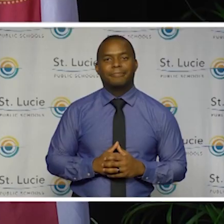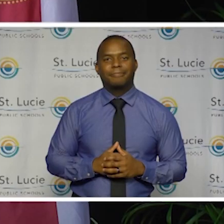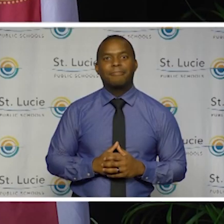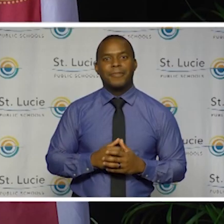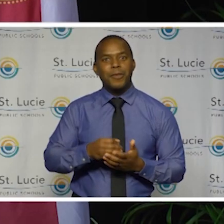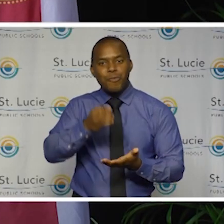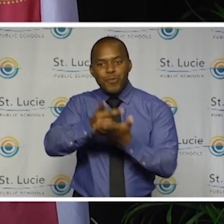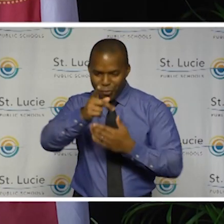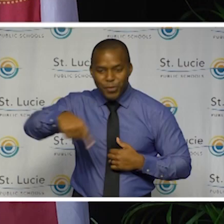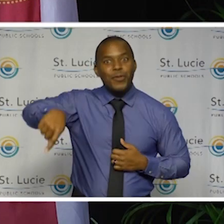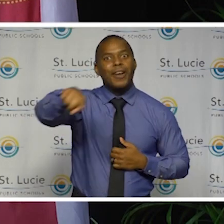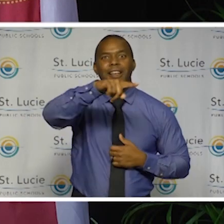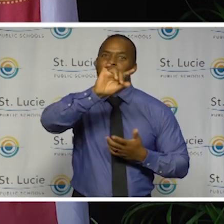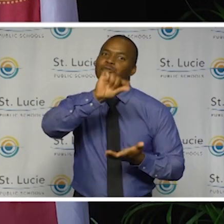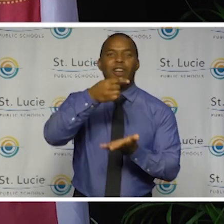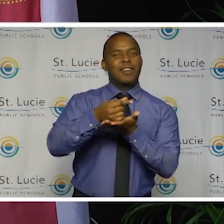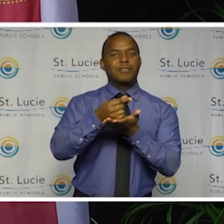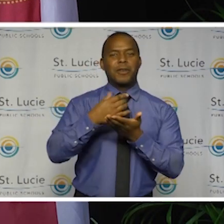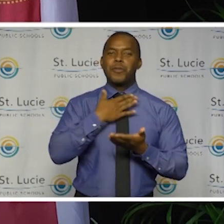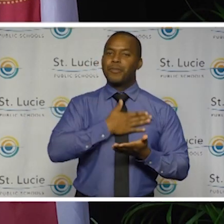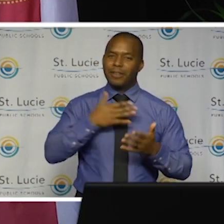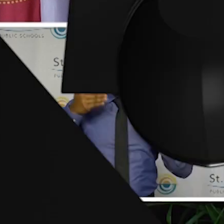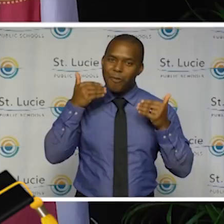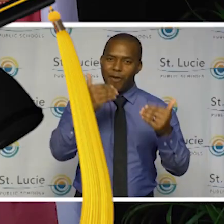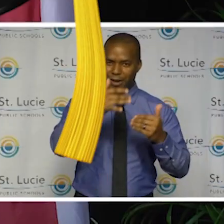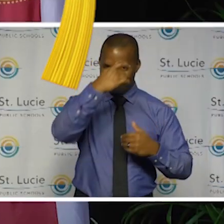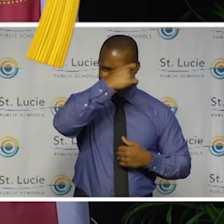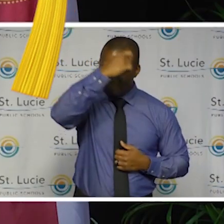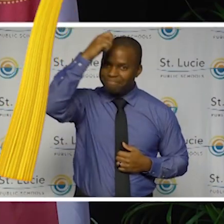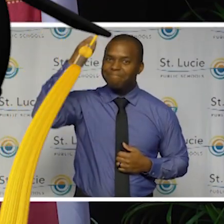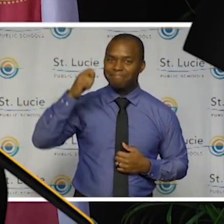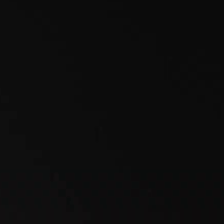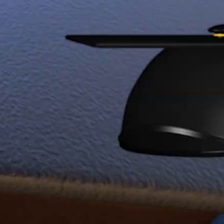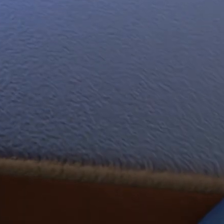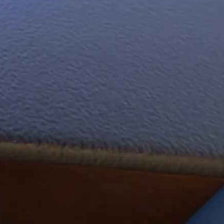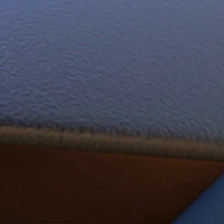I confirm you as graduates. Please turn your tassels.